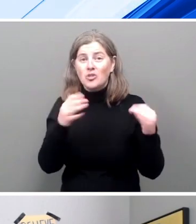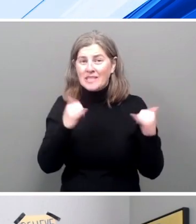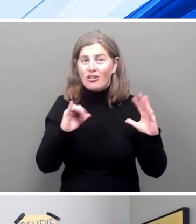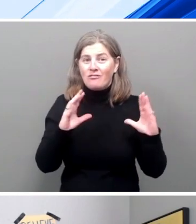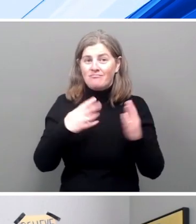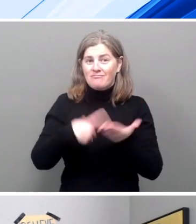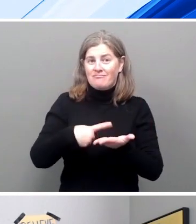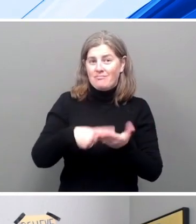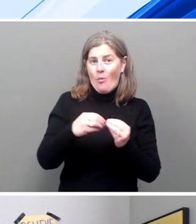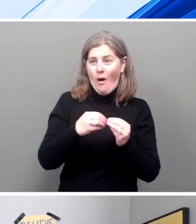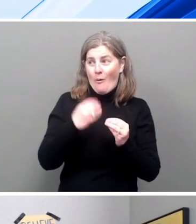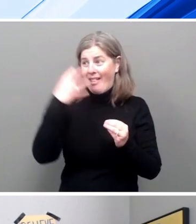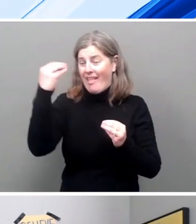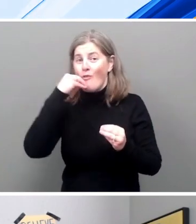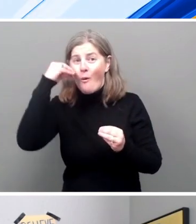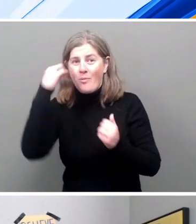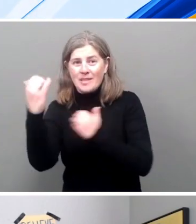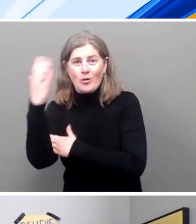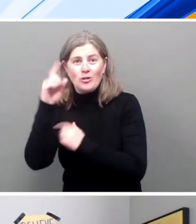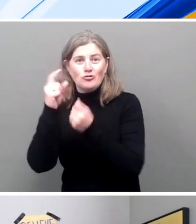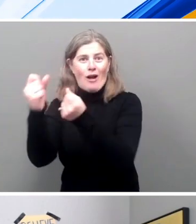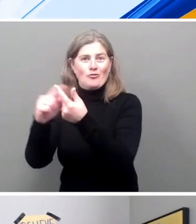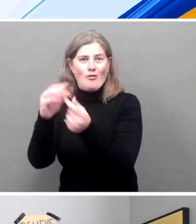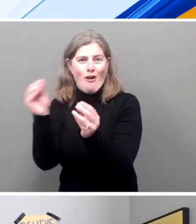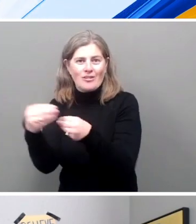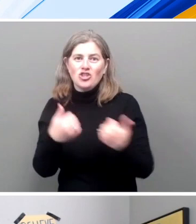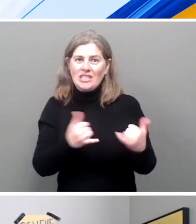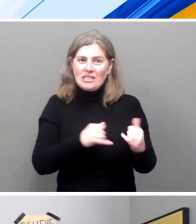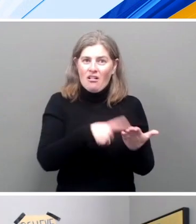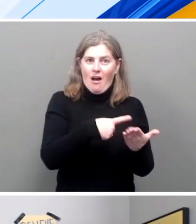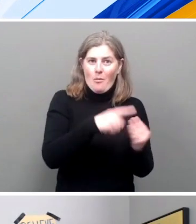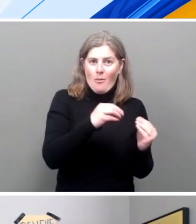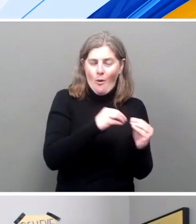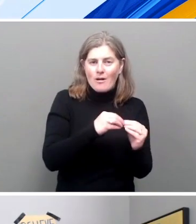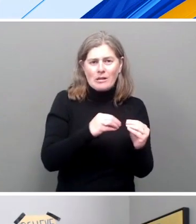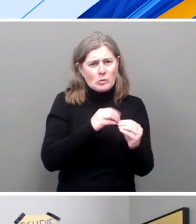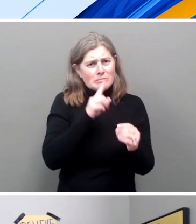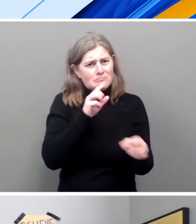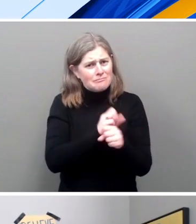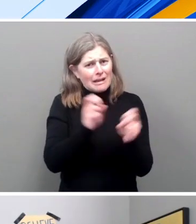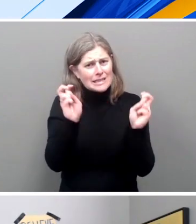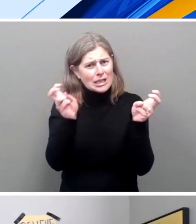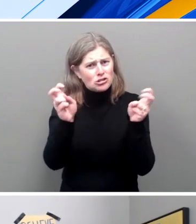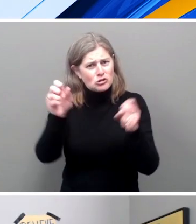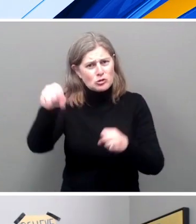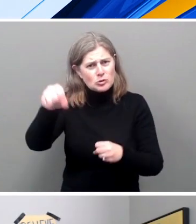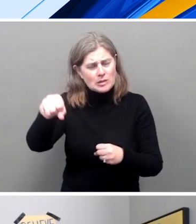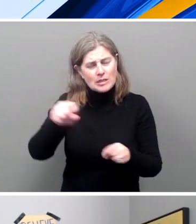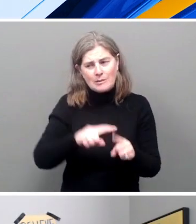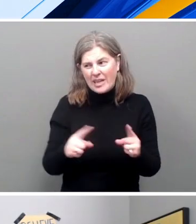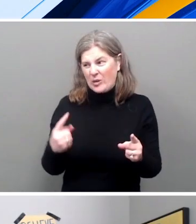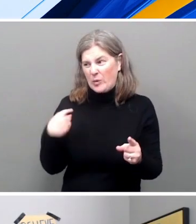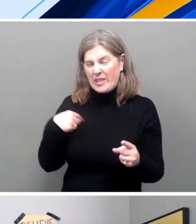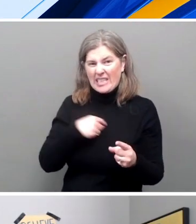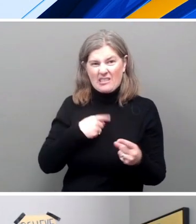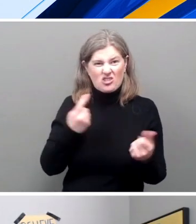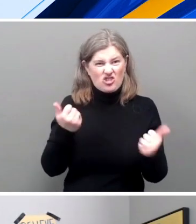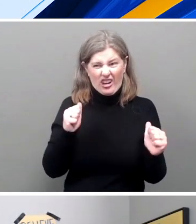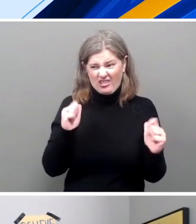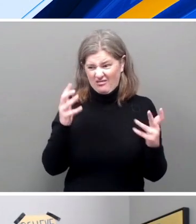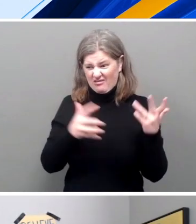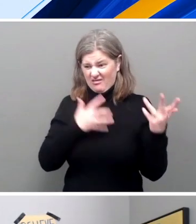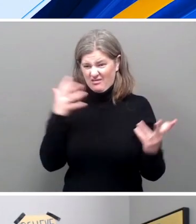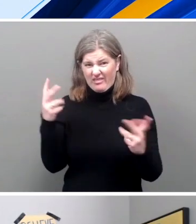the home this morning to come up to the office. And so it's an issue, but we're trying to figure